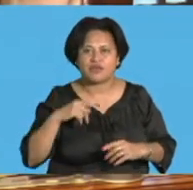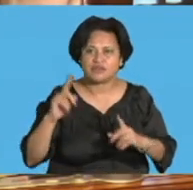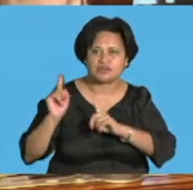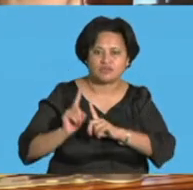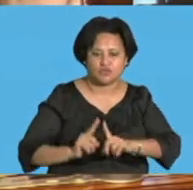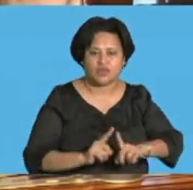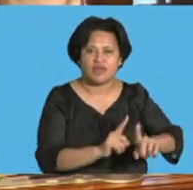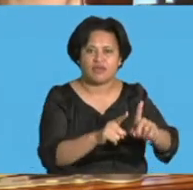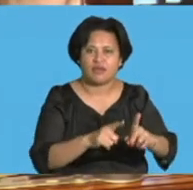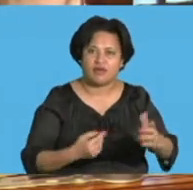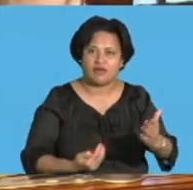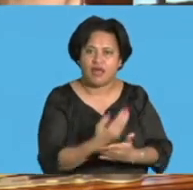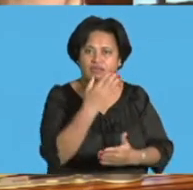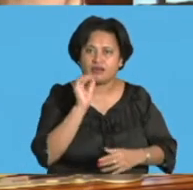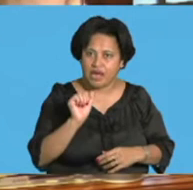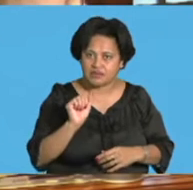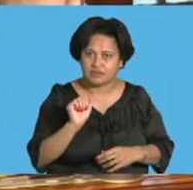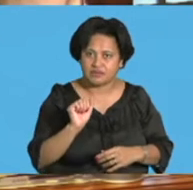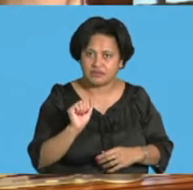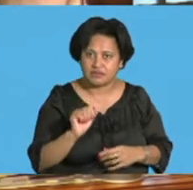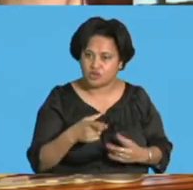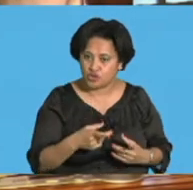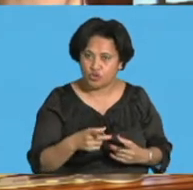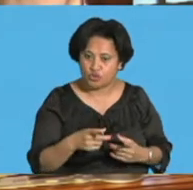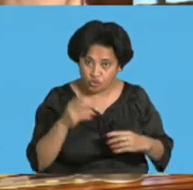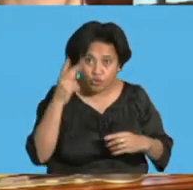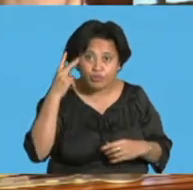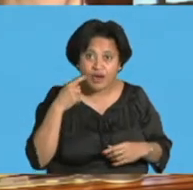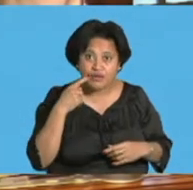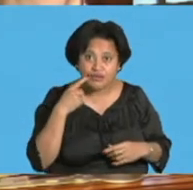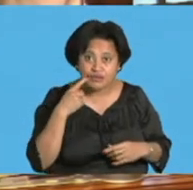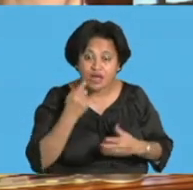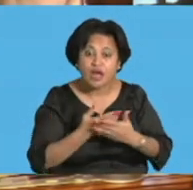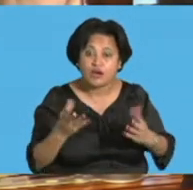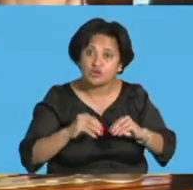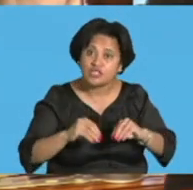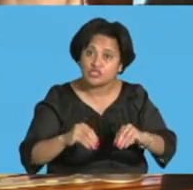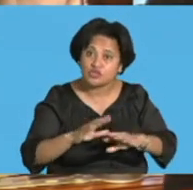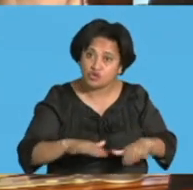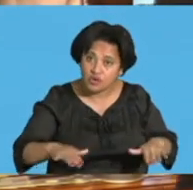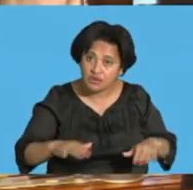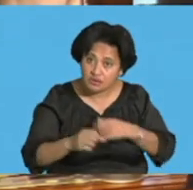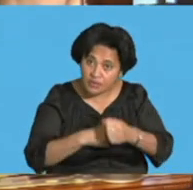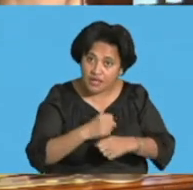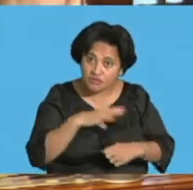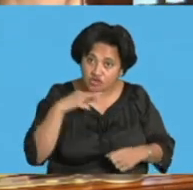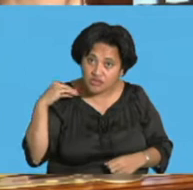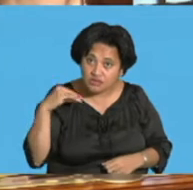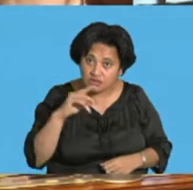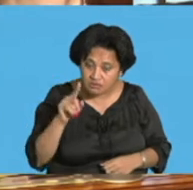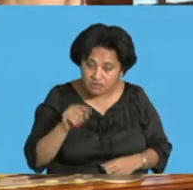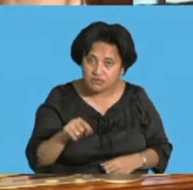need to take responsibility for what we teach our children. Values and values education should and must begin at home. So does it